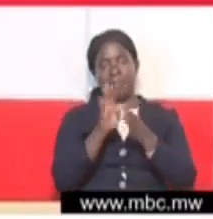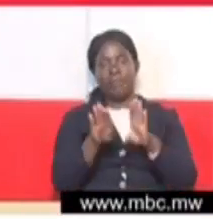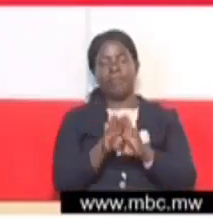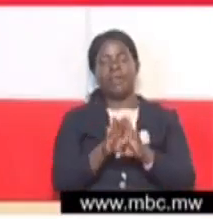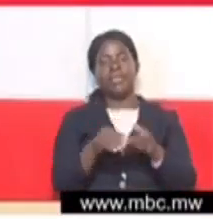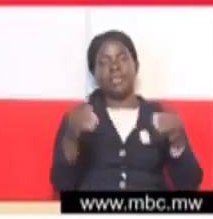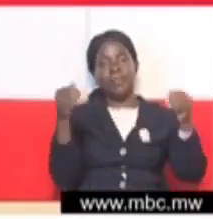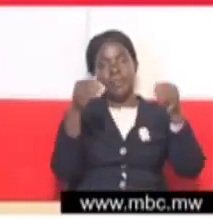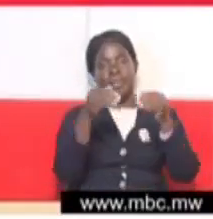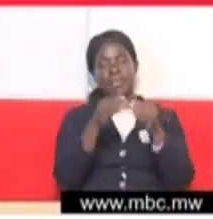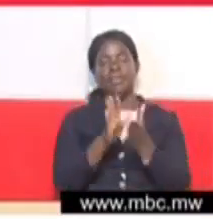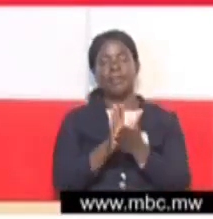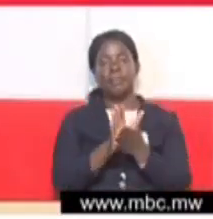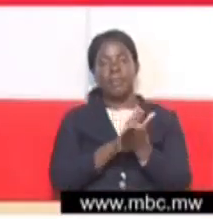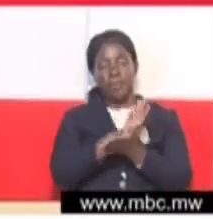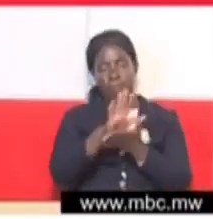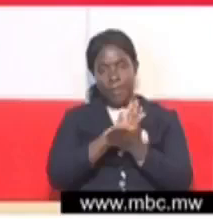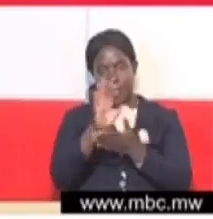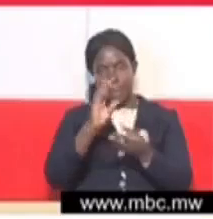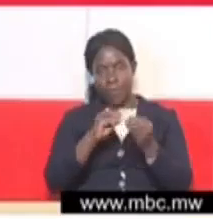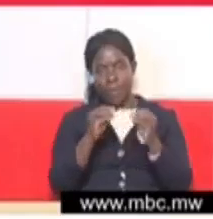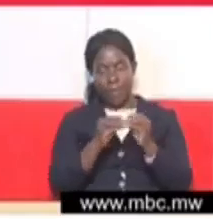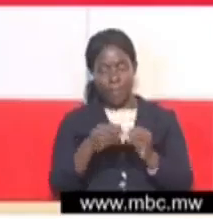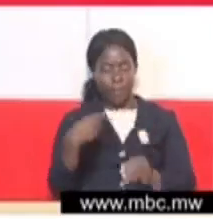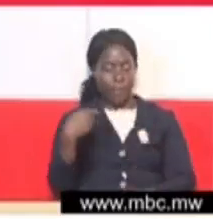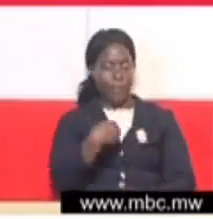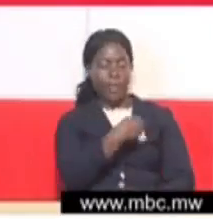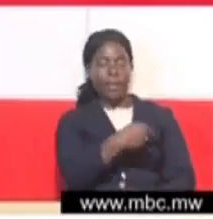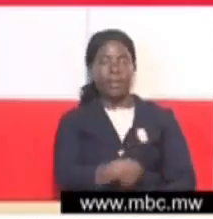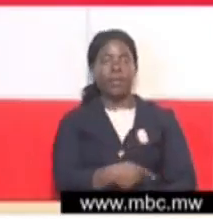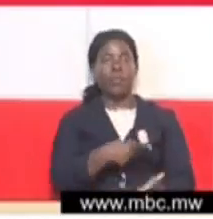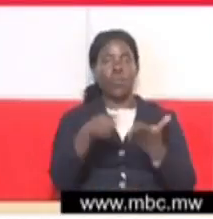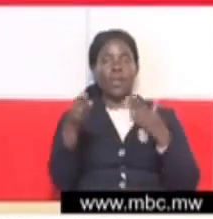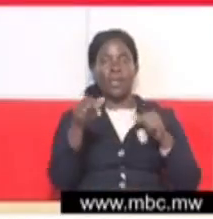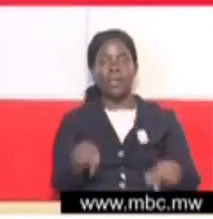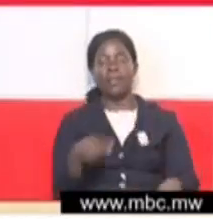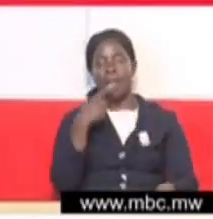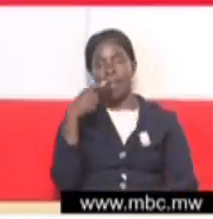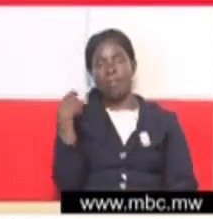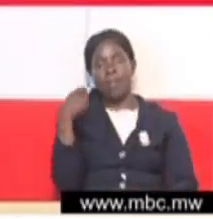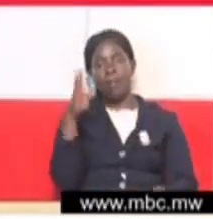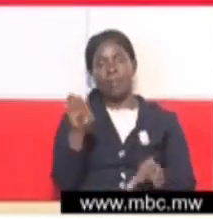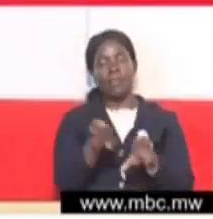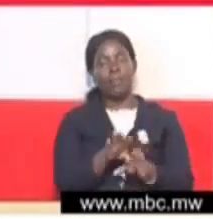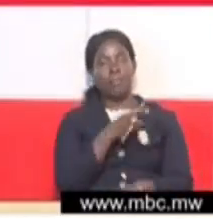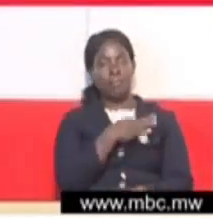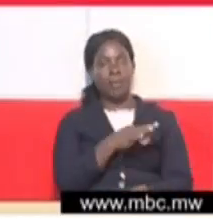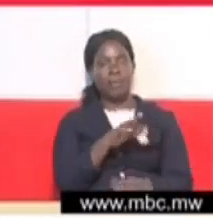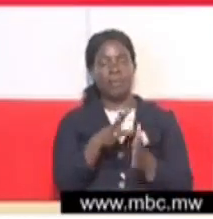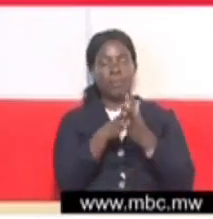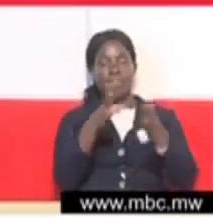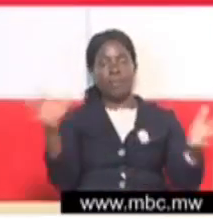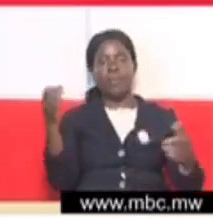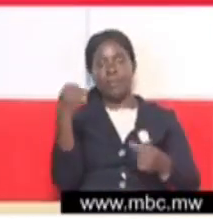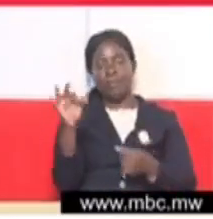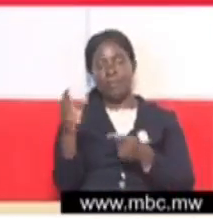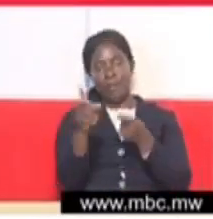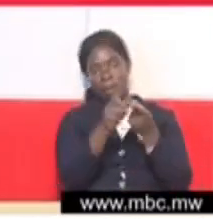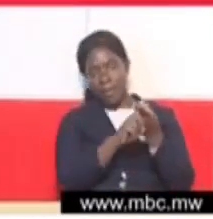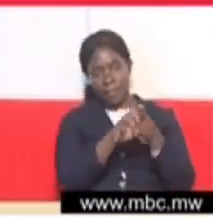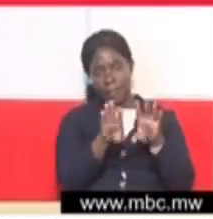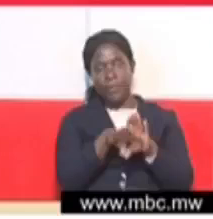Summit to take place in Beijing this week. Chimteza says Malawi stands to benefit from agreements to be